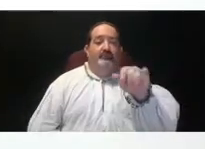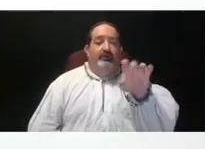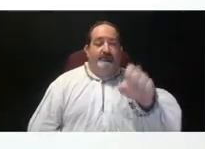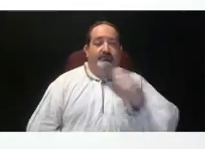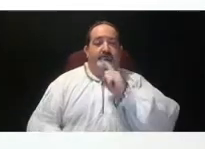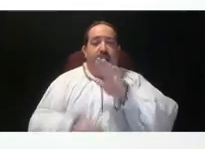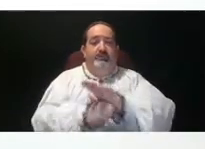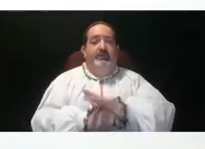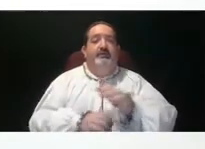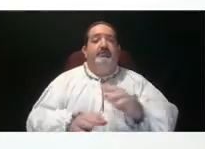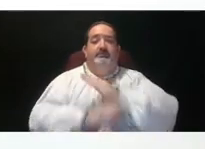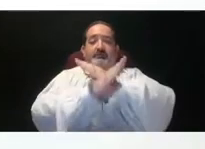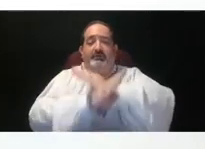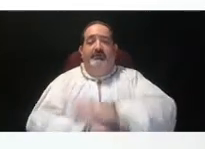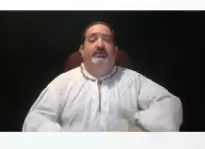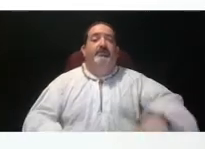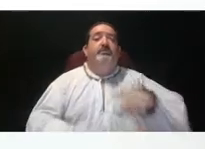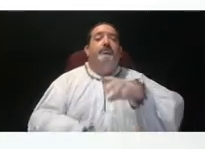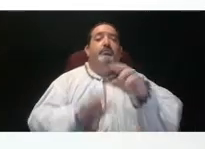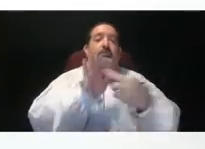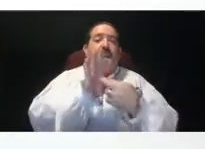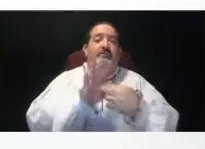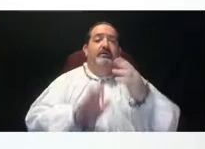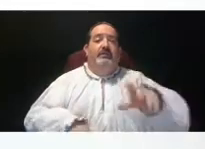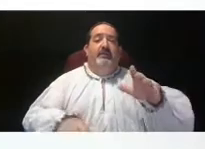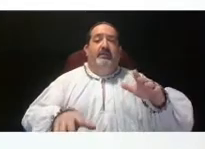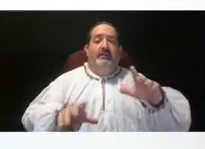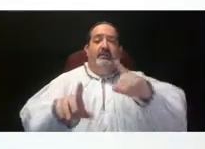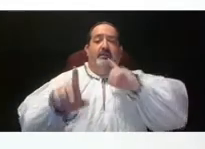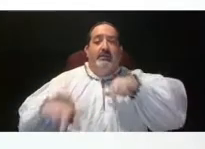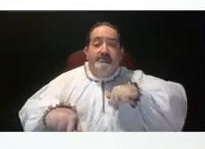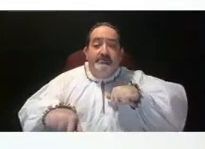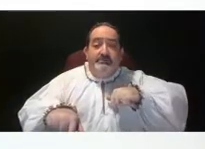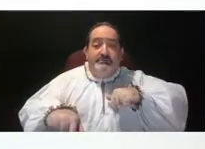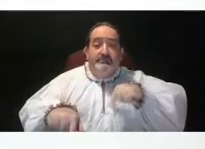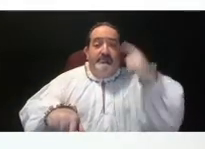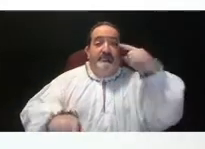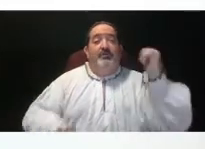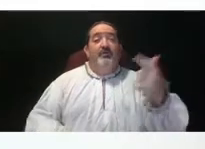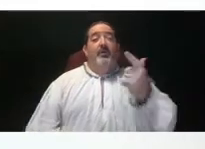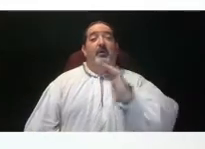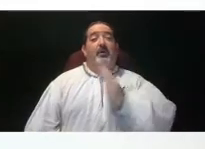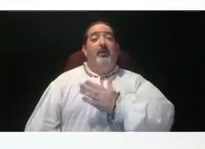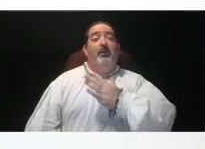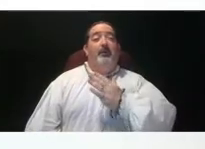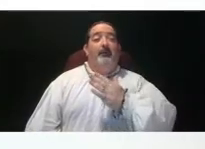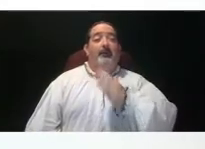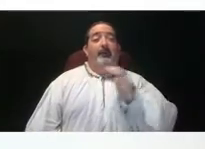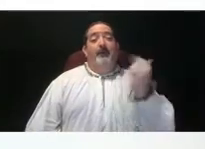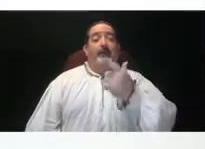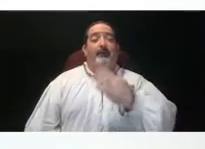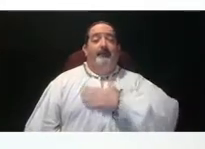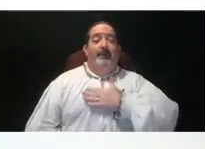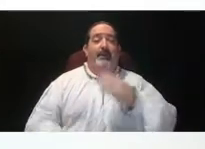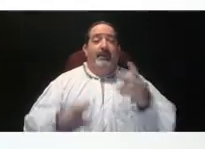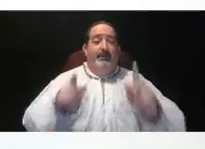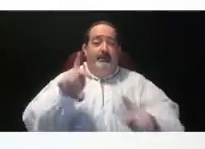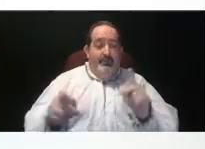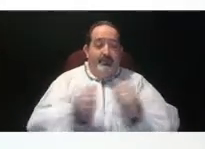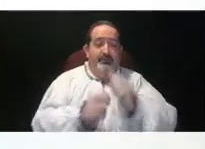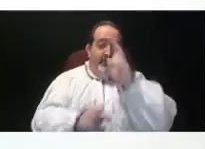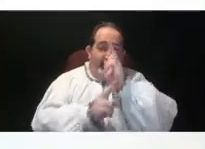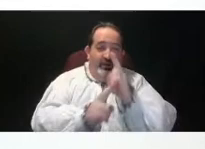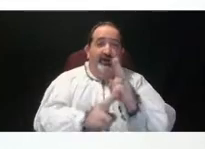defend, represent, and answer for all my people, with honor and